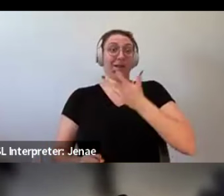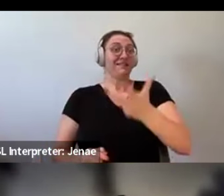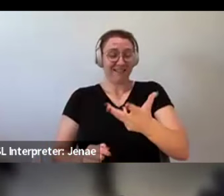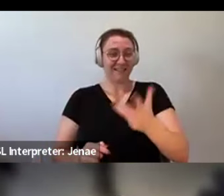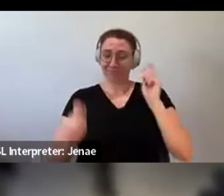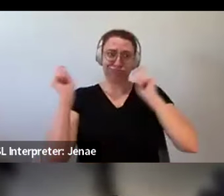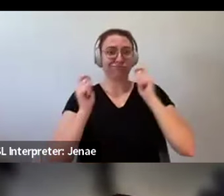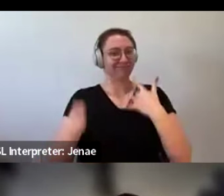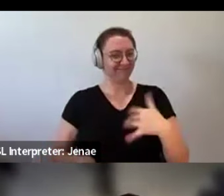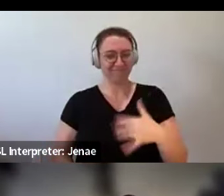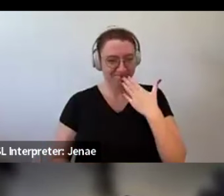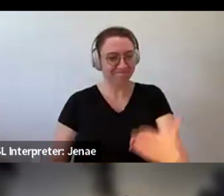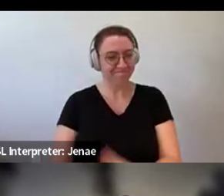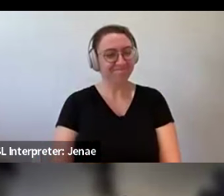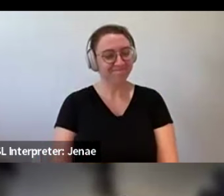the poet. Thank you.